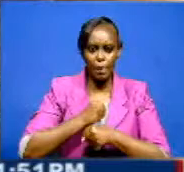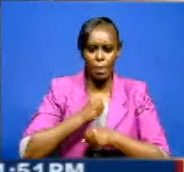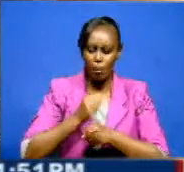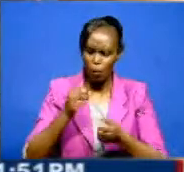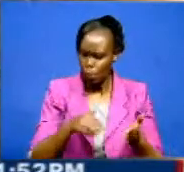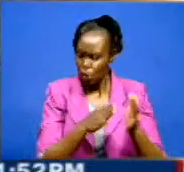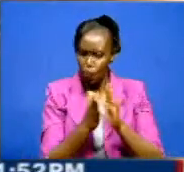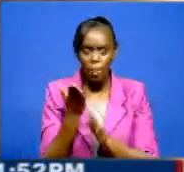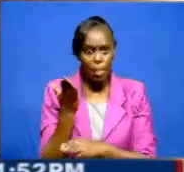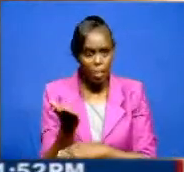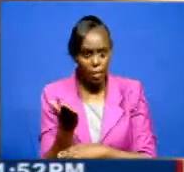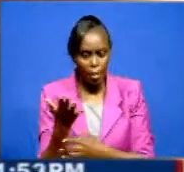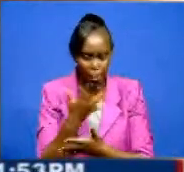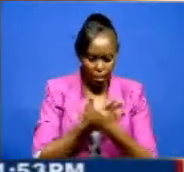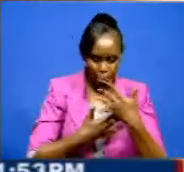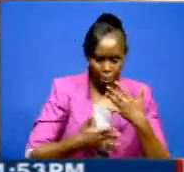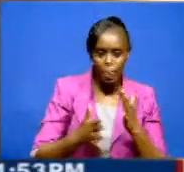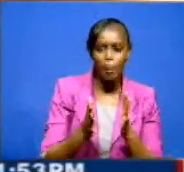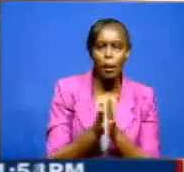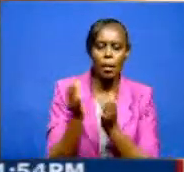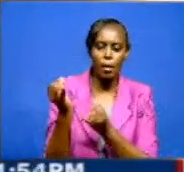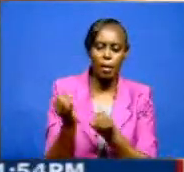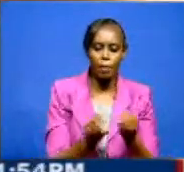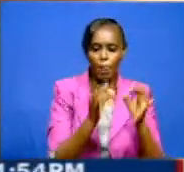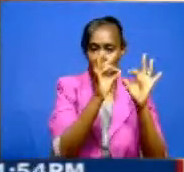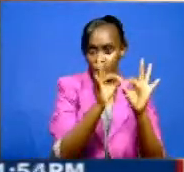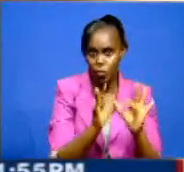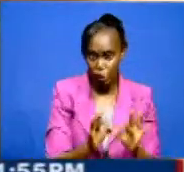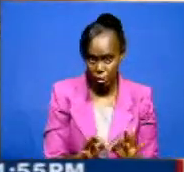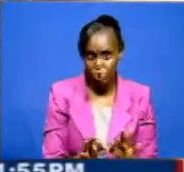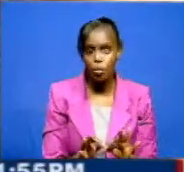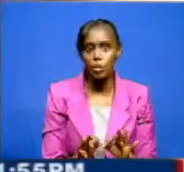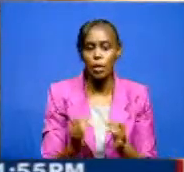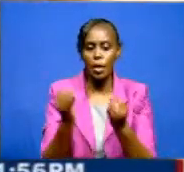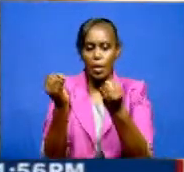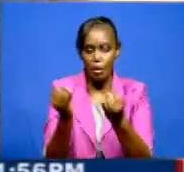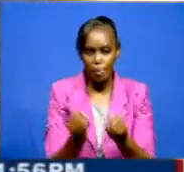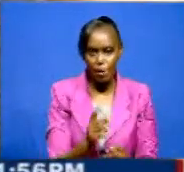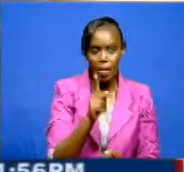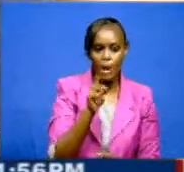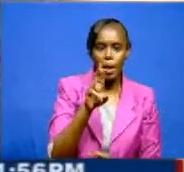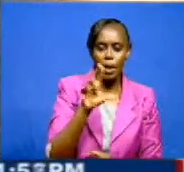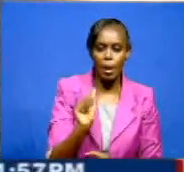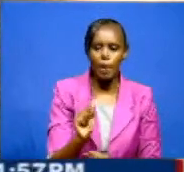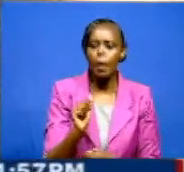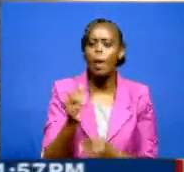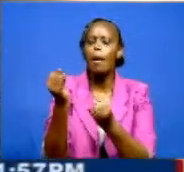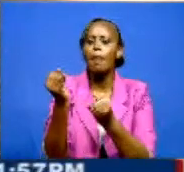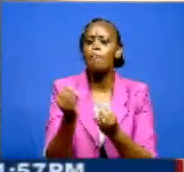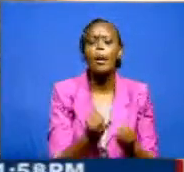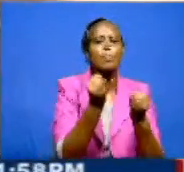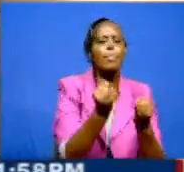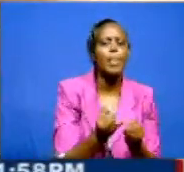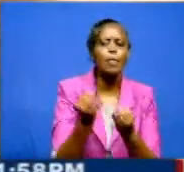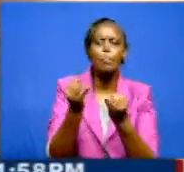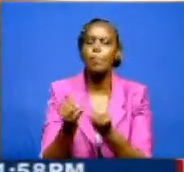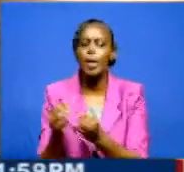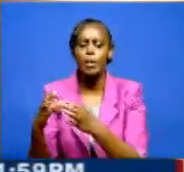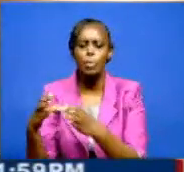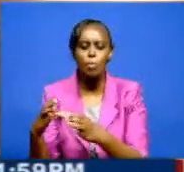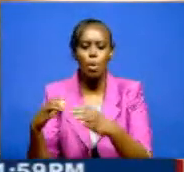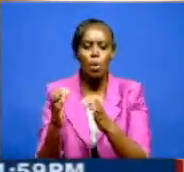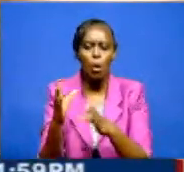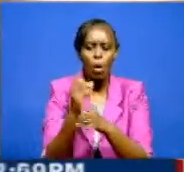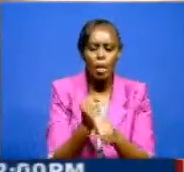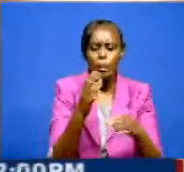a way to engage, also invite Treasury, invite KRA, invite all these other entities to find how do we then